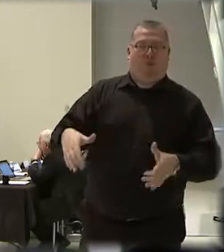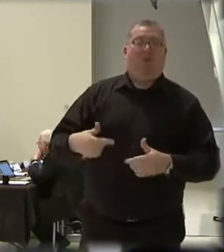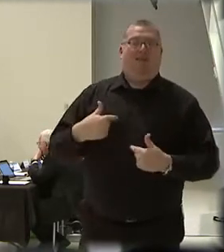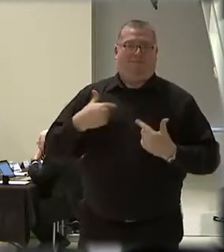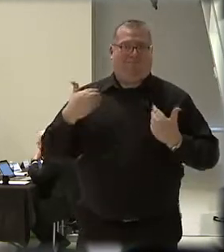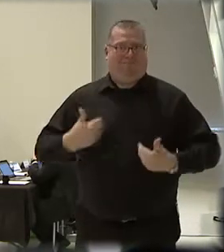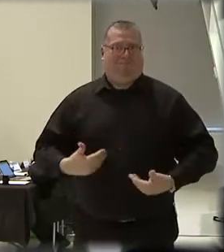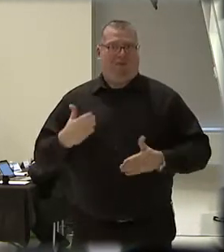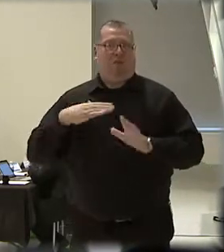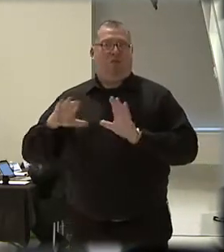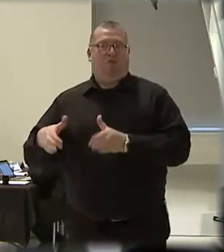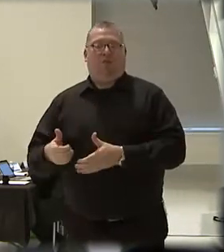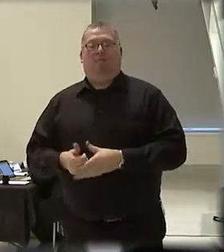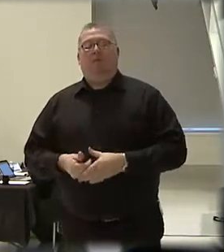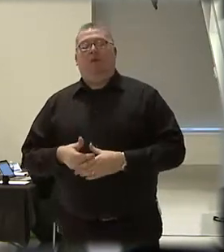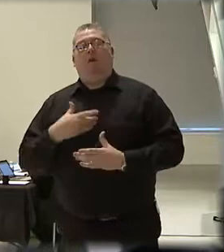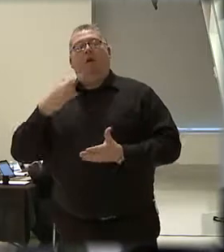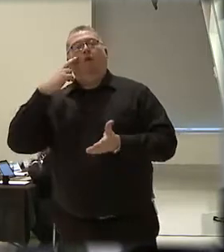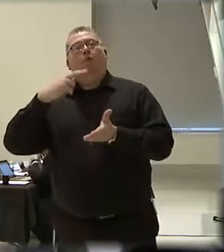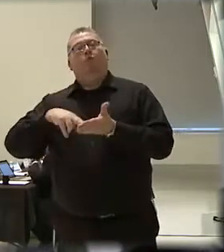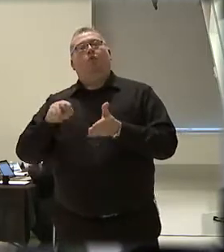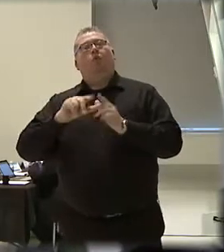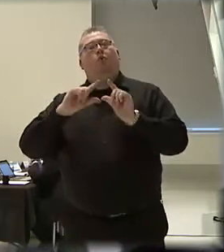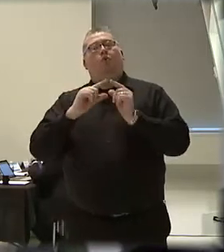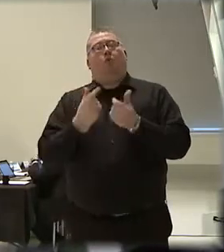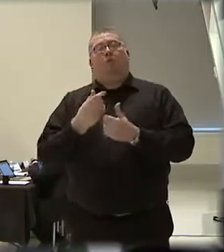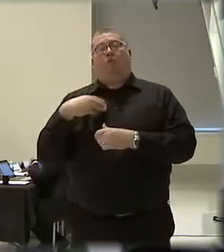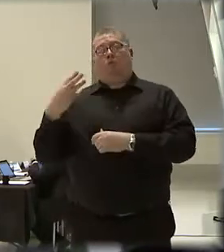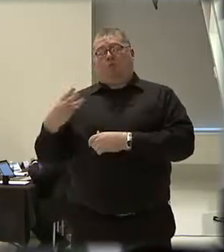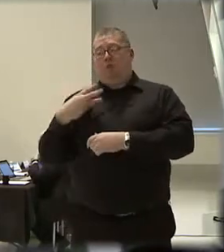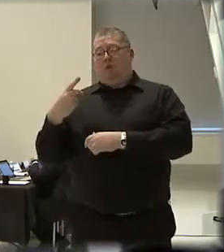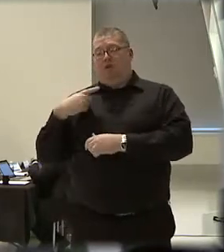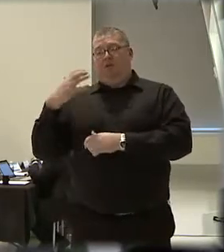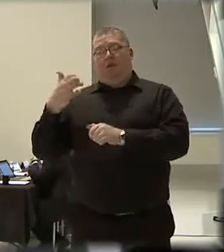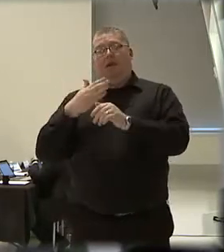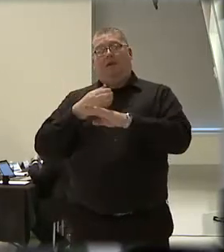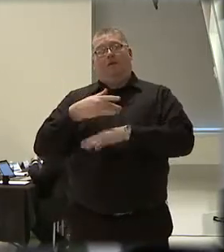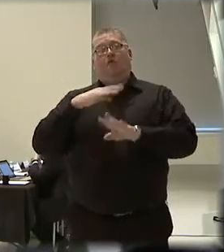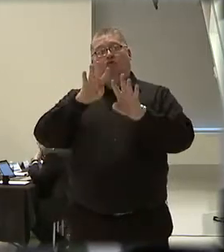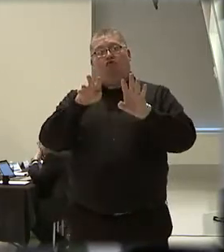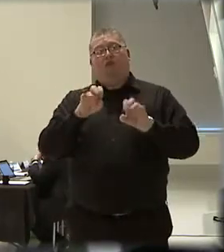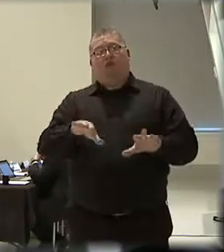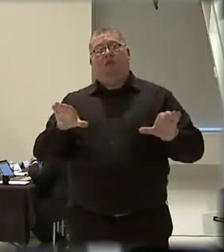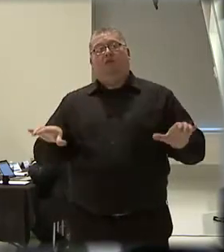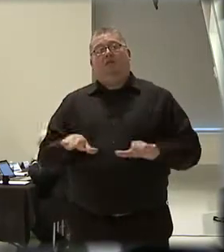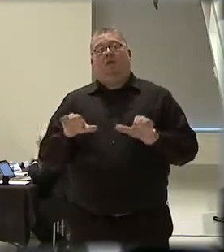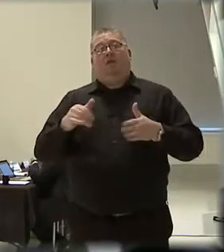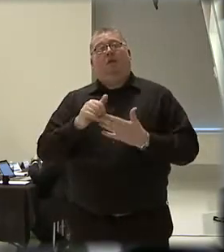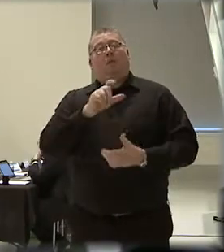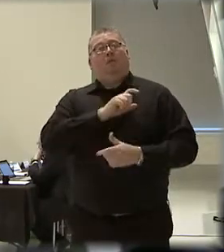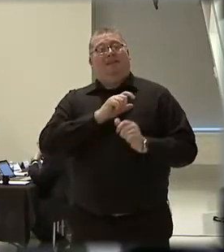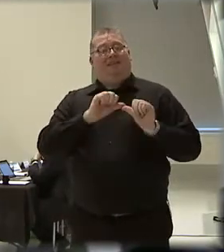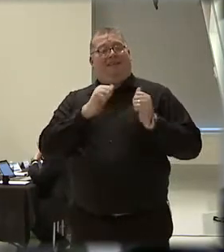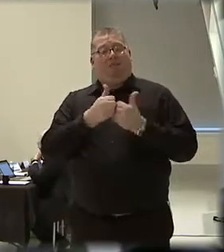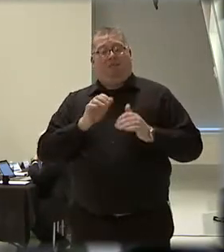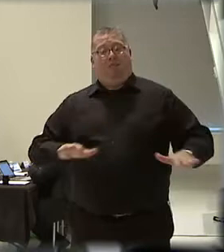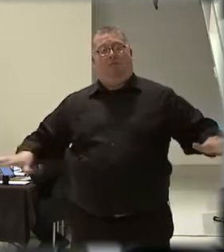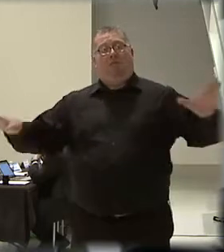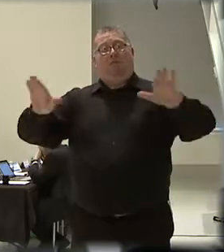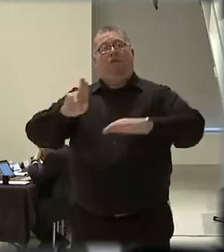Police Executive Research Forum held a summit in Washington, D.C. following a survey that they conducted with police agencies across the